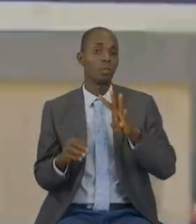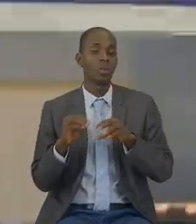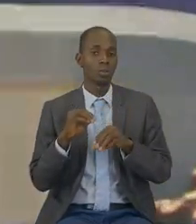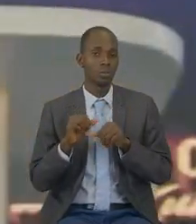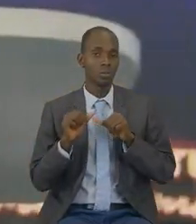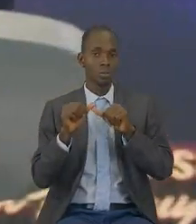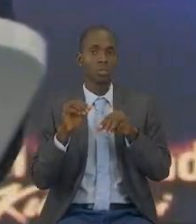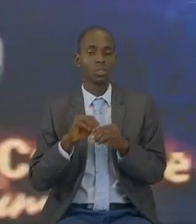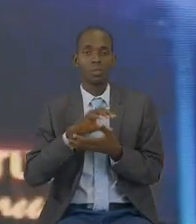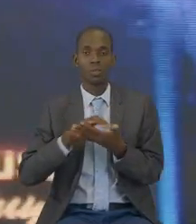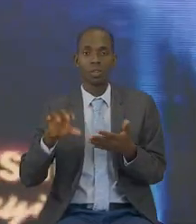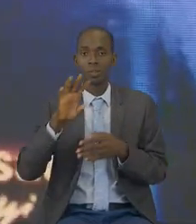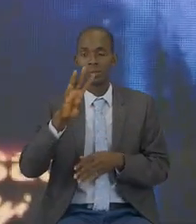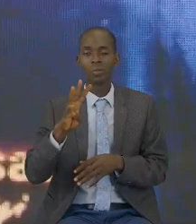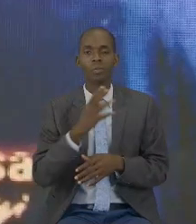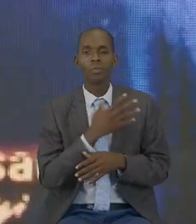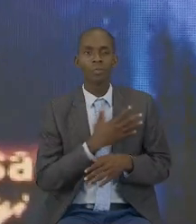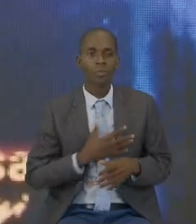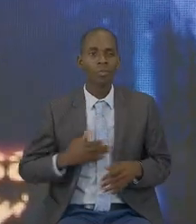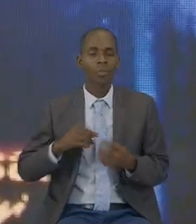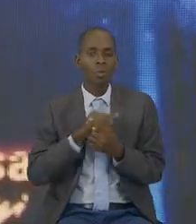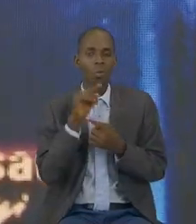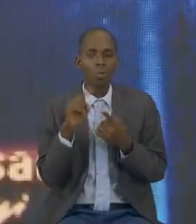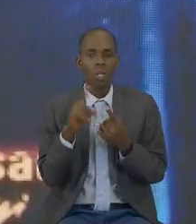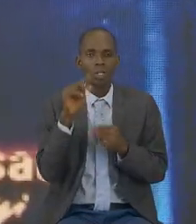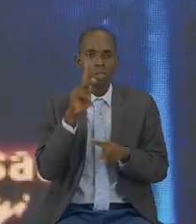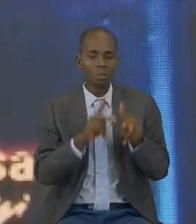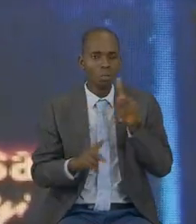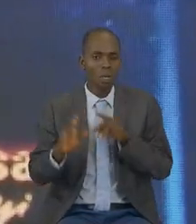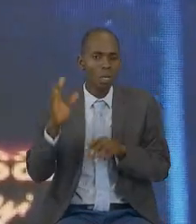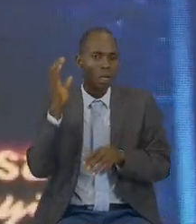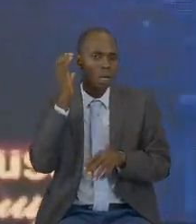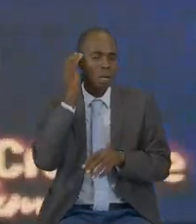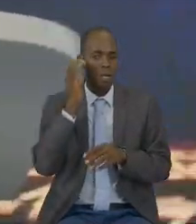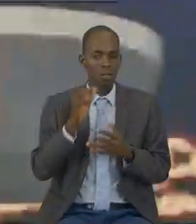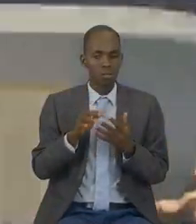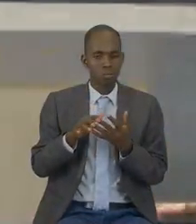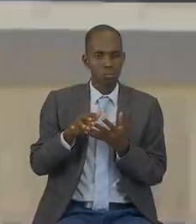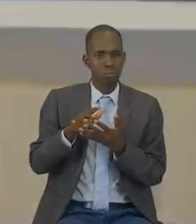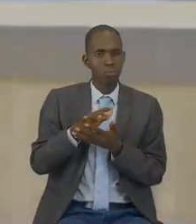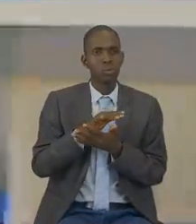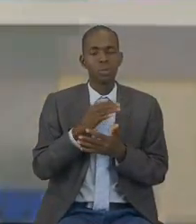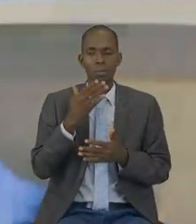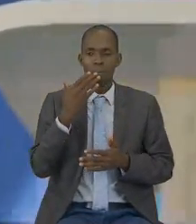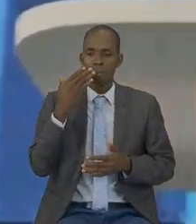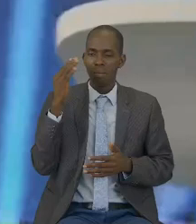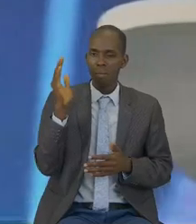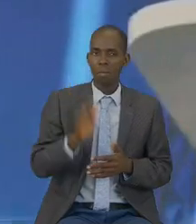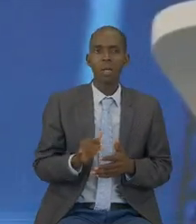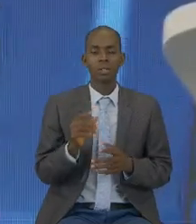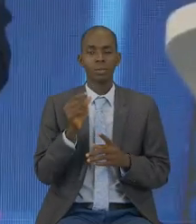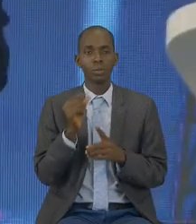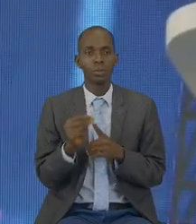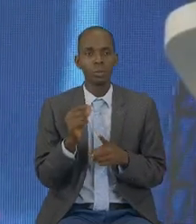4 it says, and when the people heard these evil